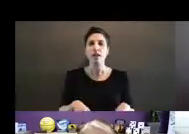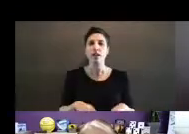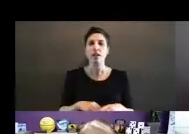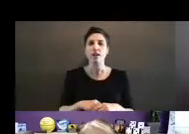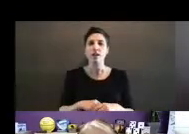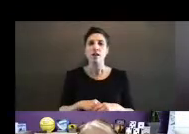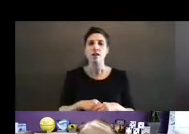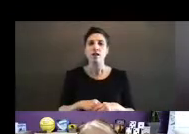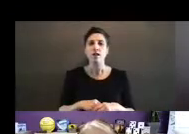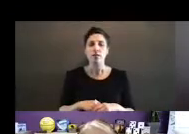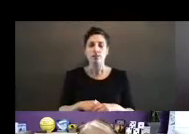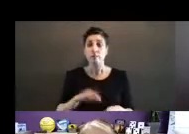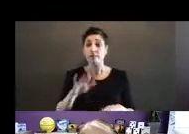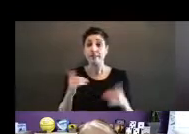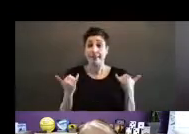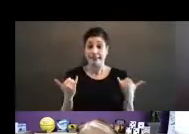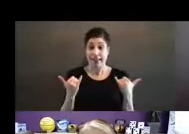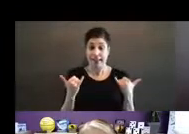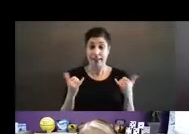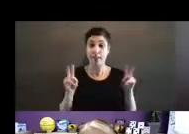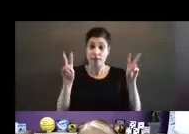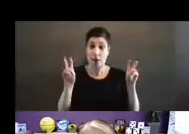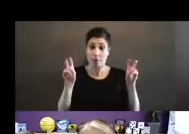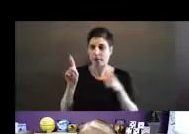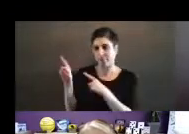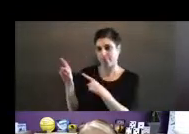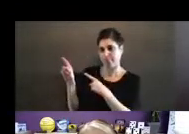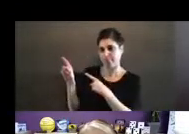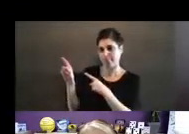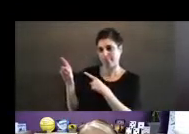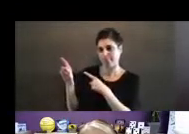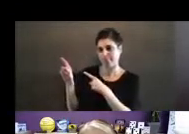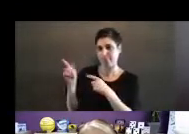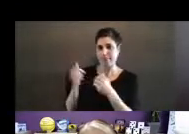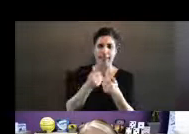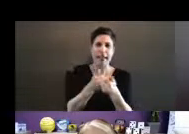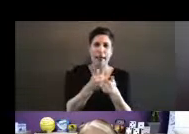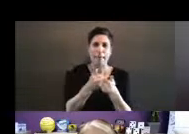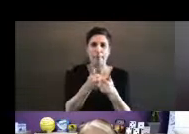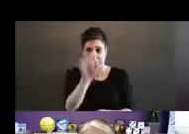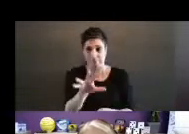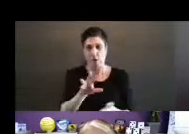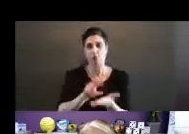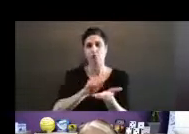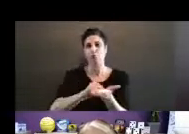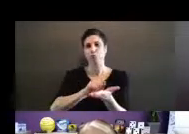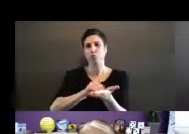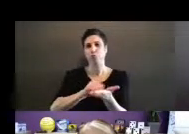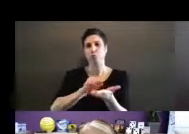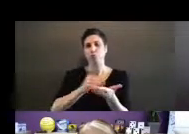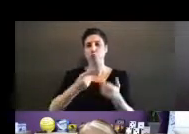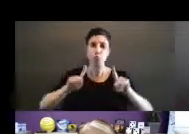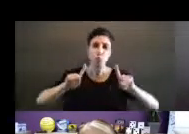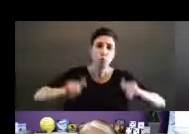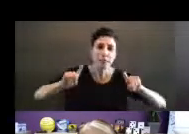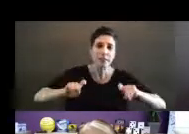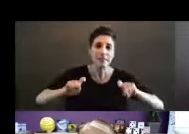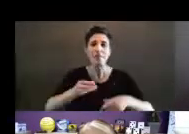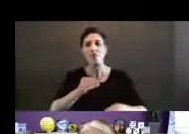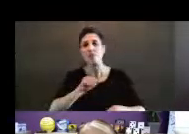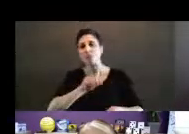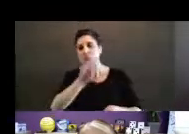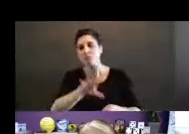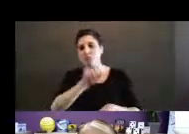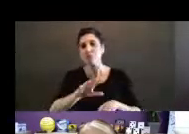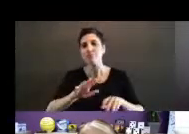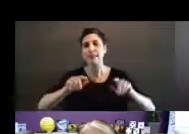session. And today we're focusing on game-based learning and quizzes. We're going to see some examples of how people